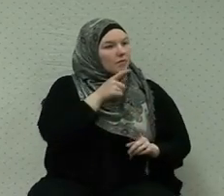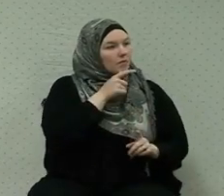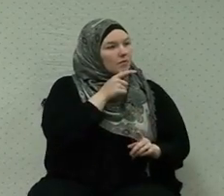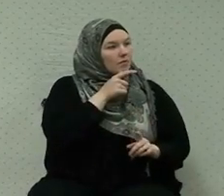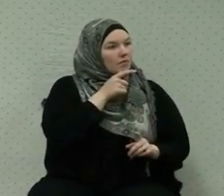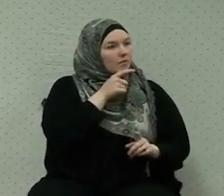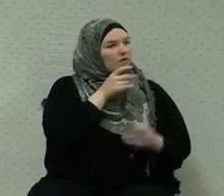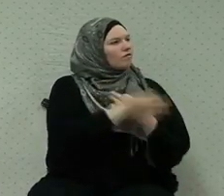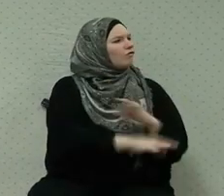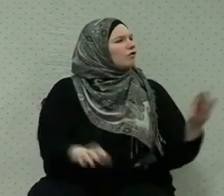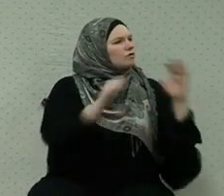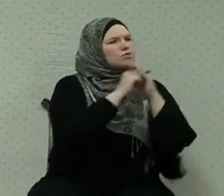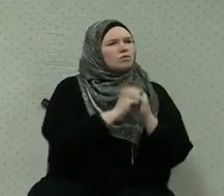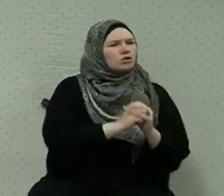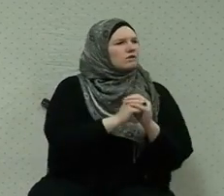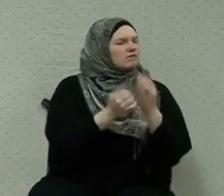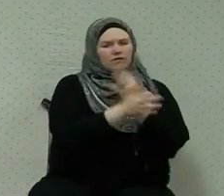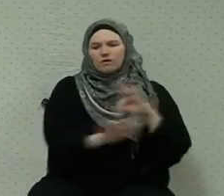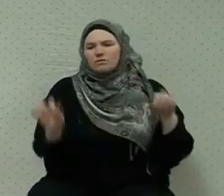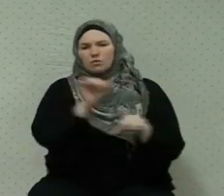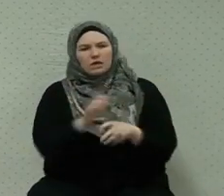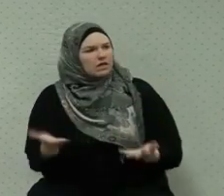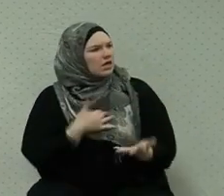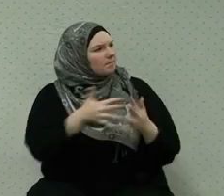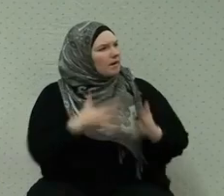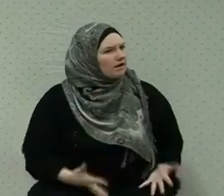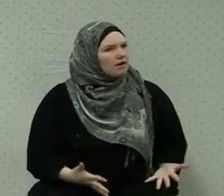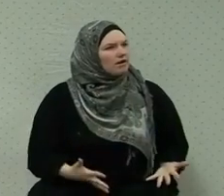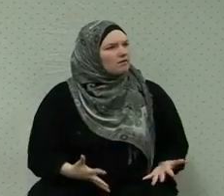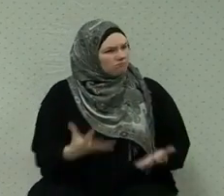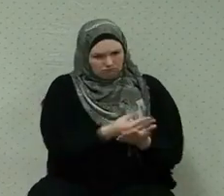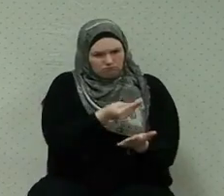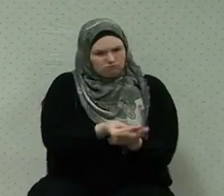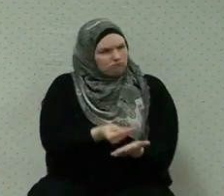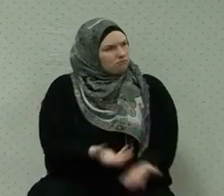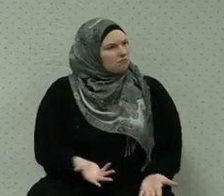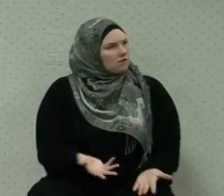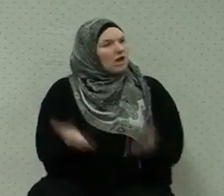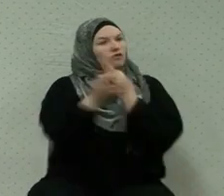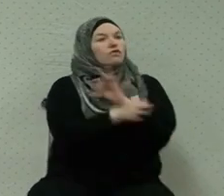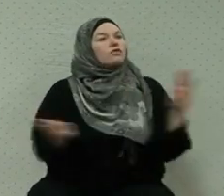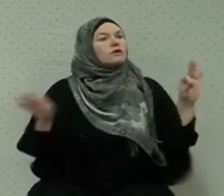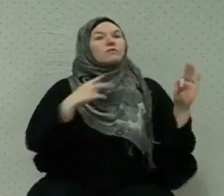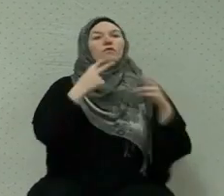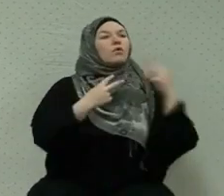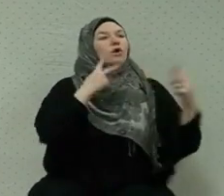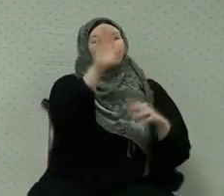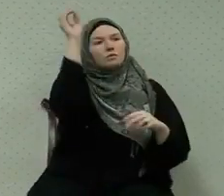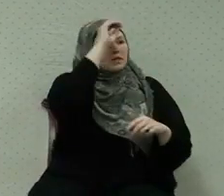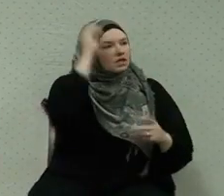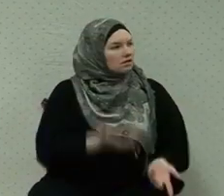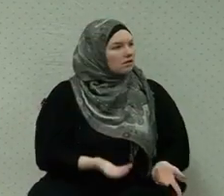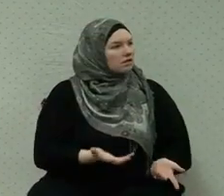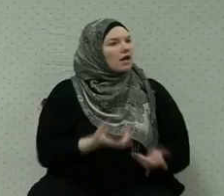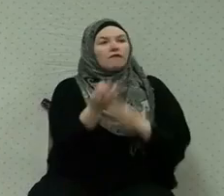worship, the freedom to earn your living, good living, and the freedom to voice your concern, and the